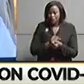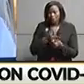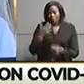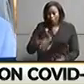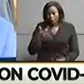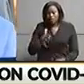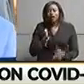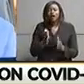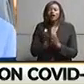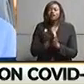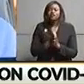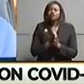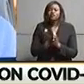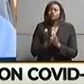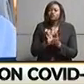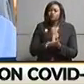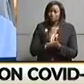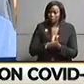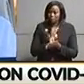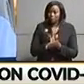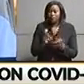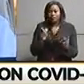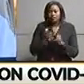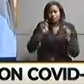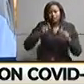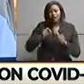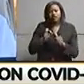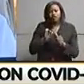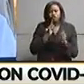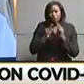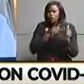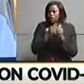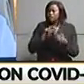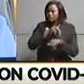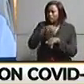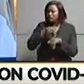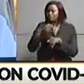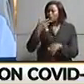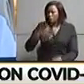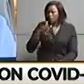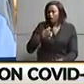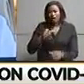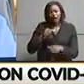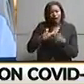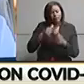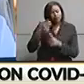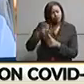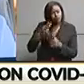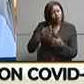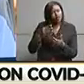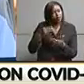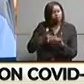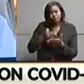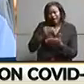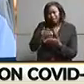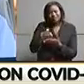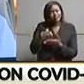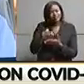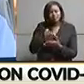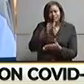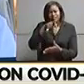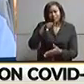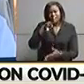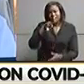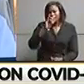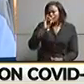to the water corporation about the price of water. We can look